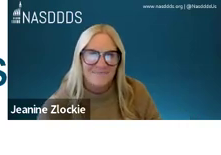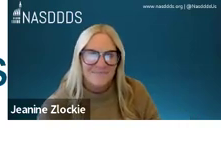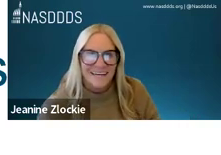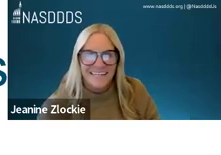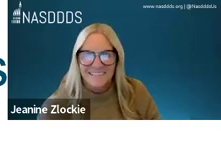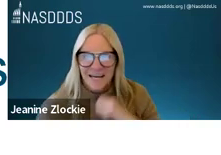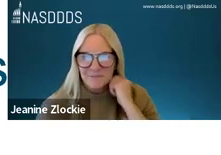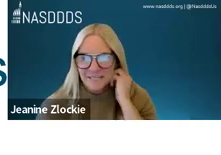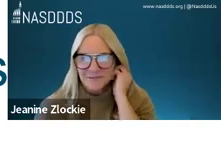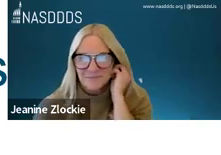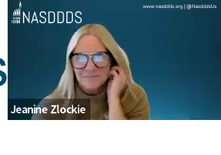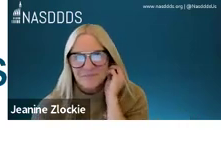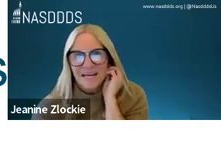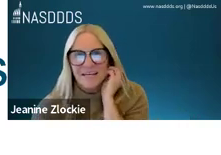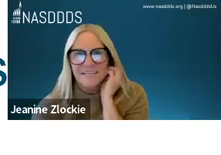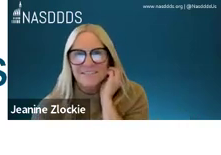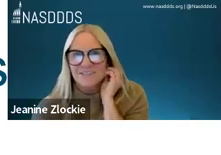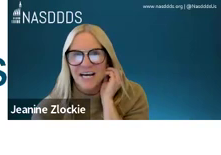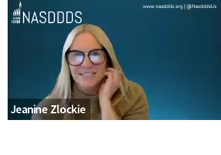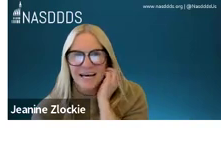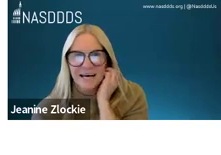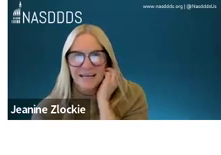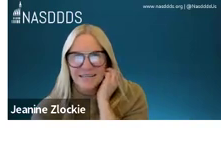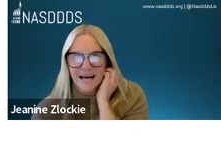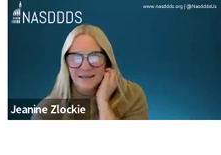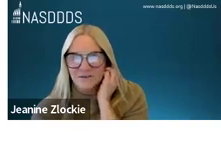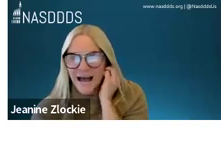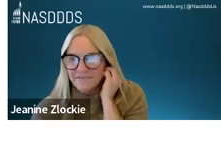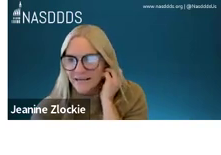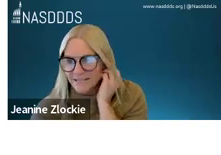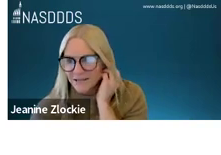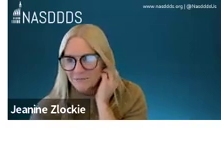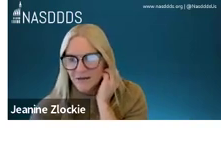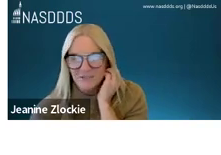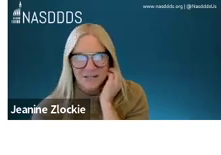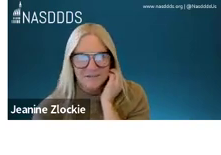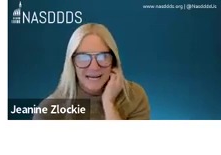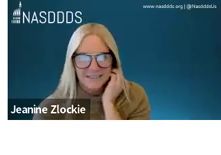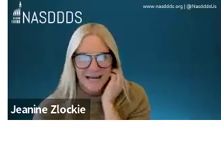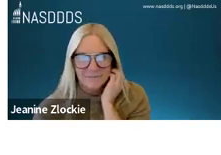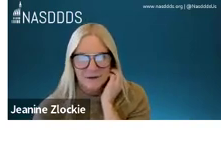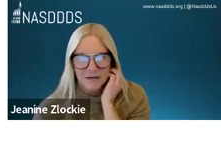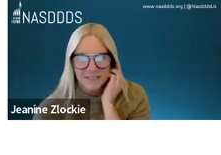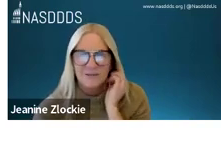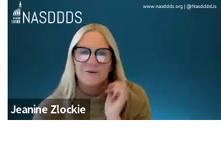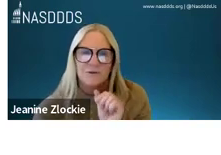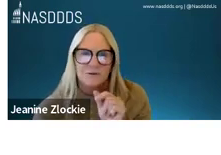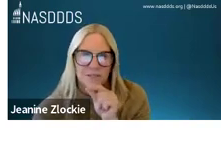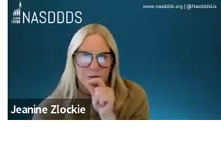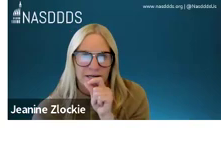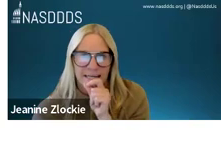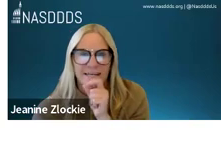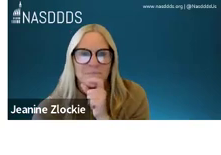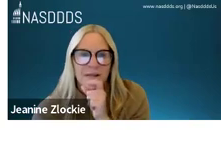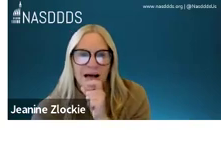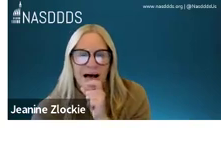funds. Next slide, please. This is just a graphic. I know I'm starting to run out of time, so I'm going to go through